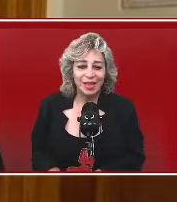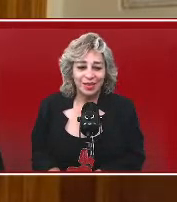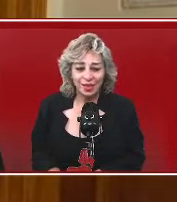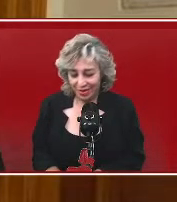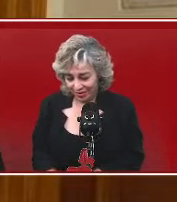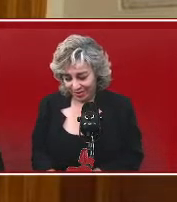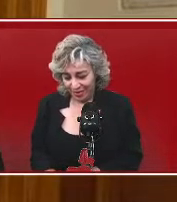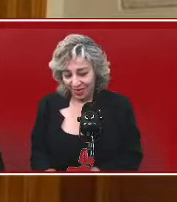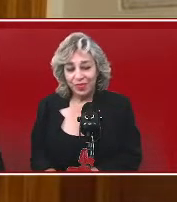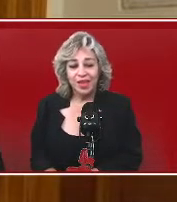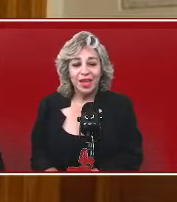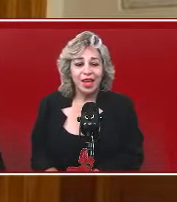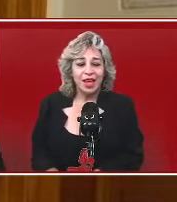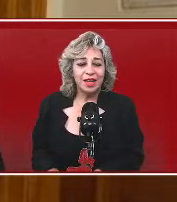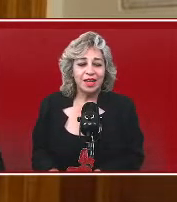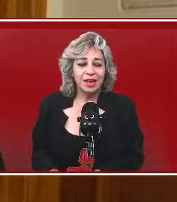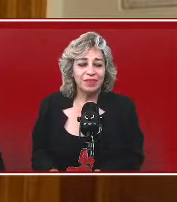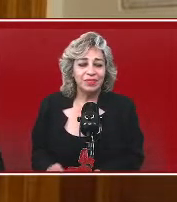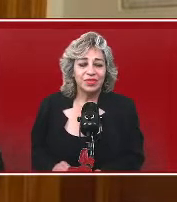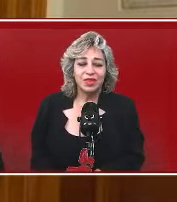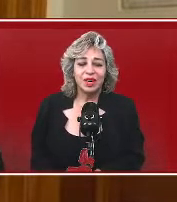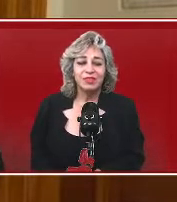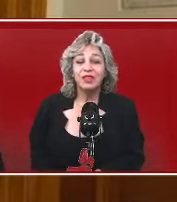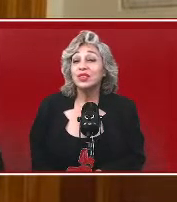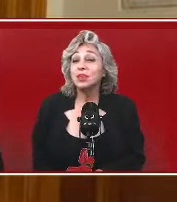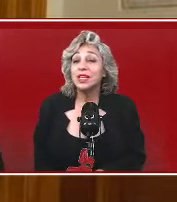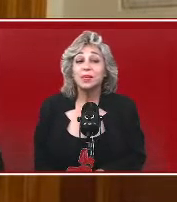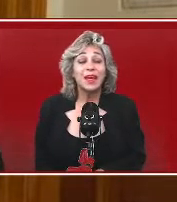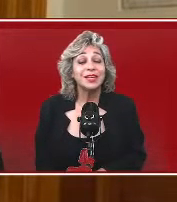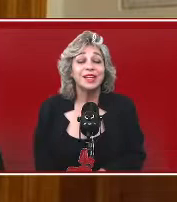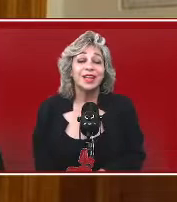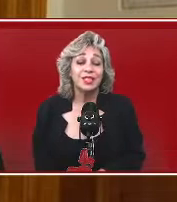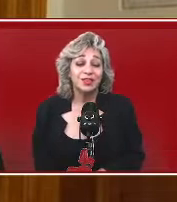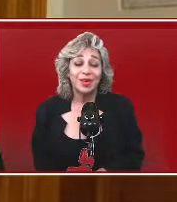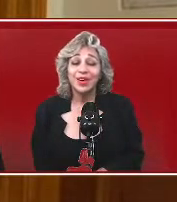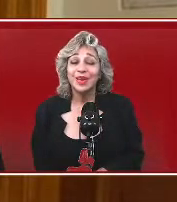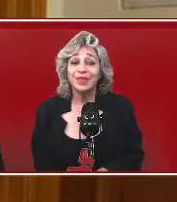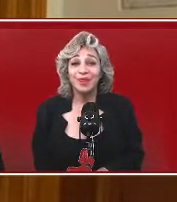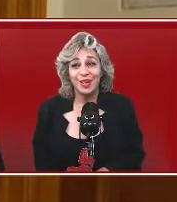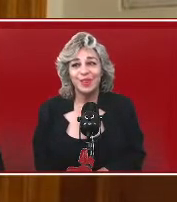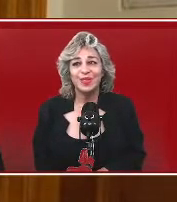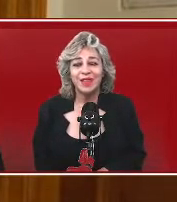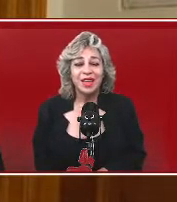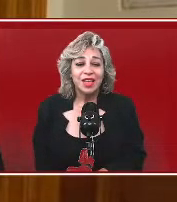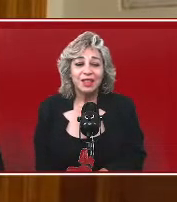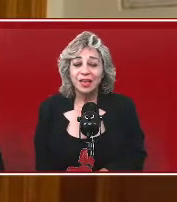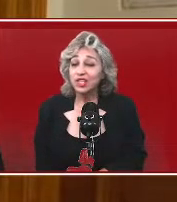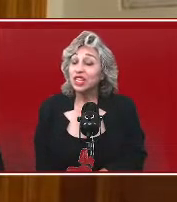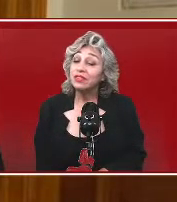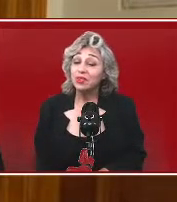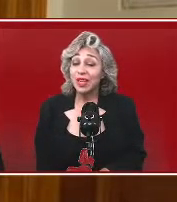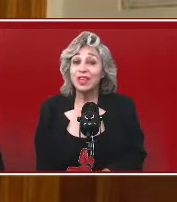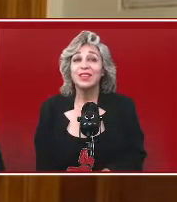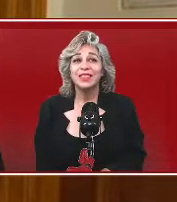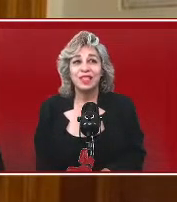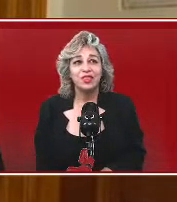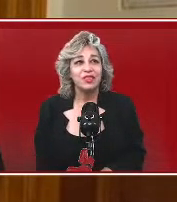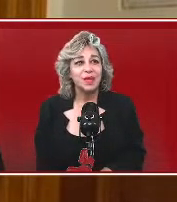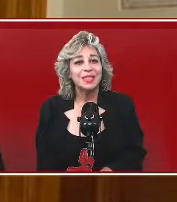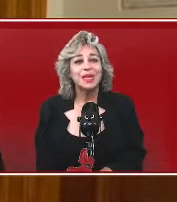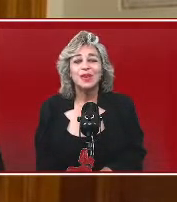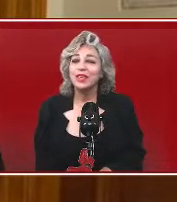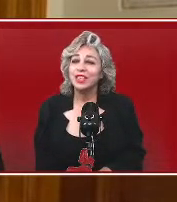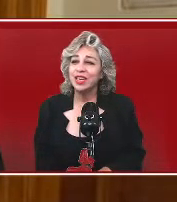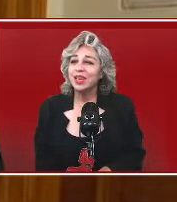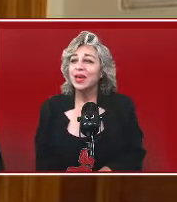saying hello to her. And if you speak Spanish, she has some very good videos. She lives right there in the center